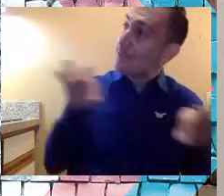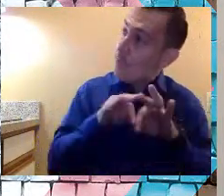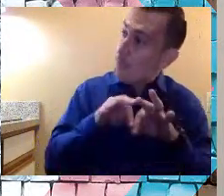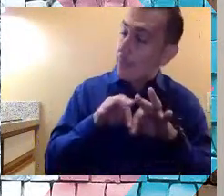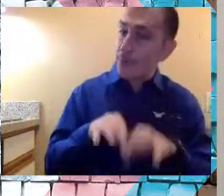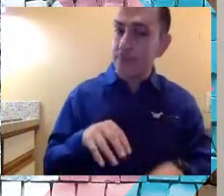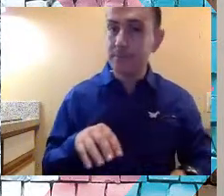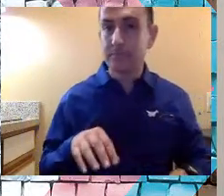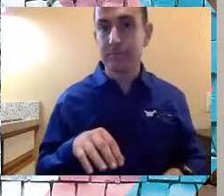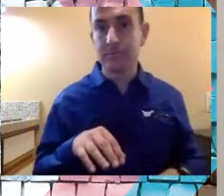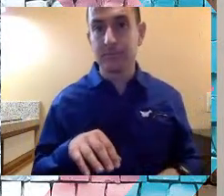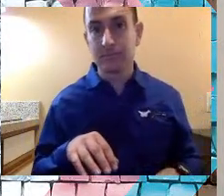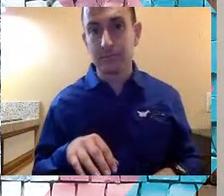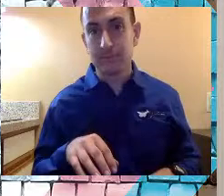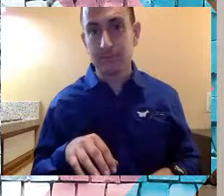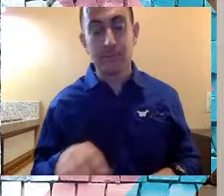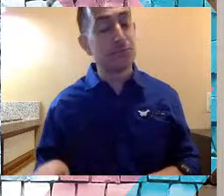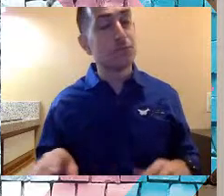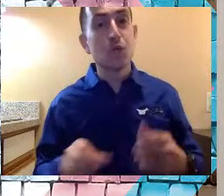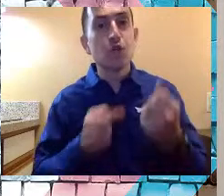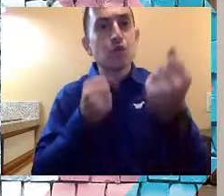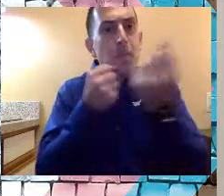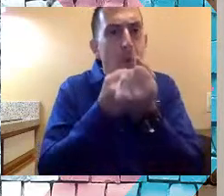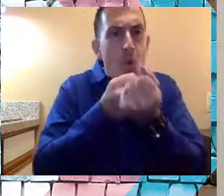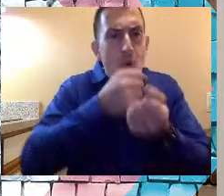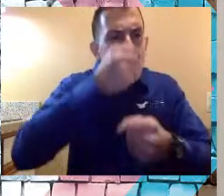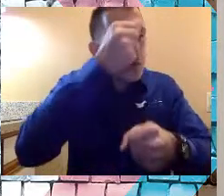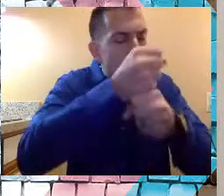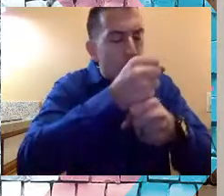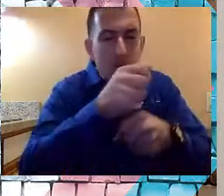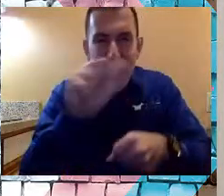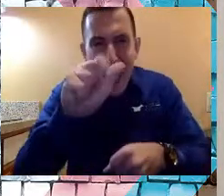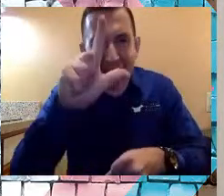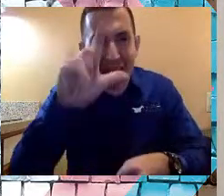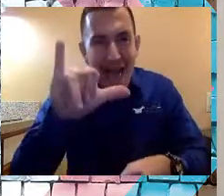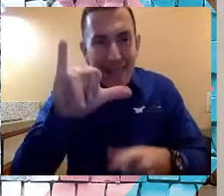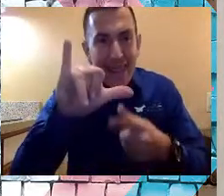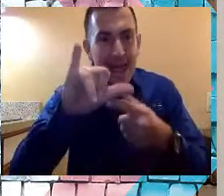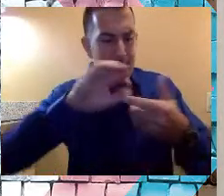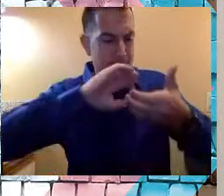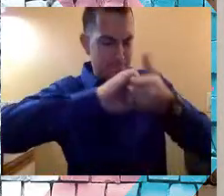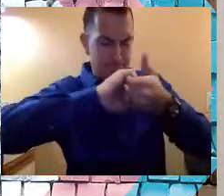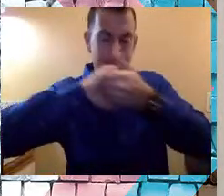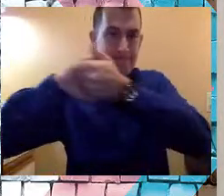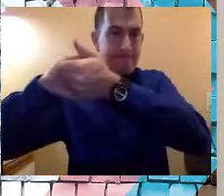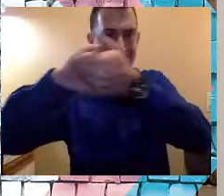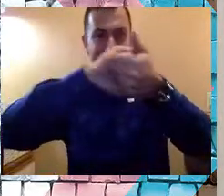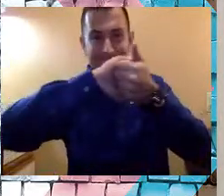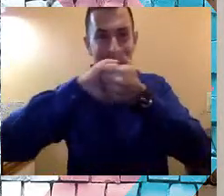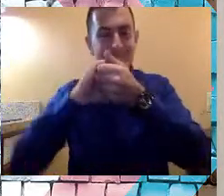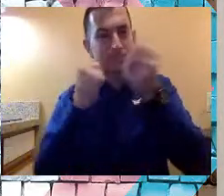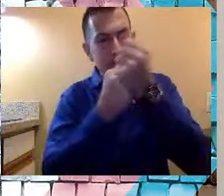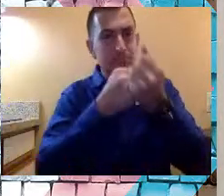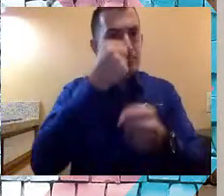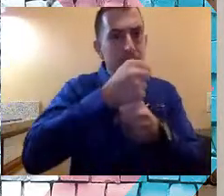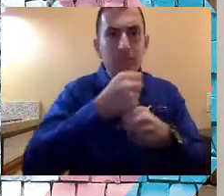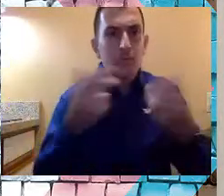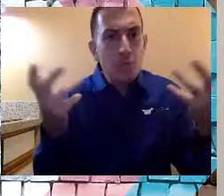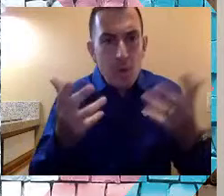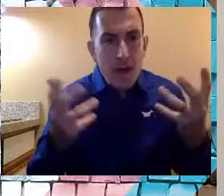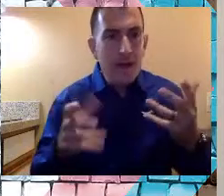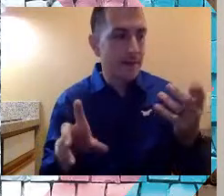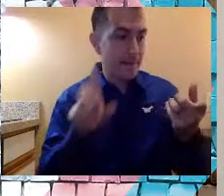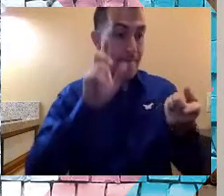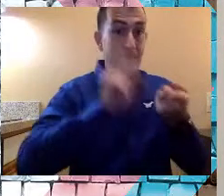Be a great ally. Do you know what an ally is? An ally is a friend that always has your back and that